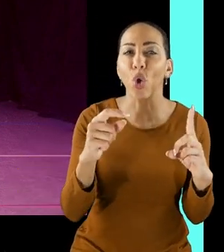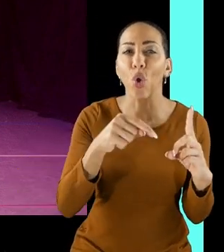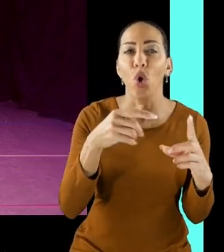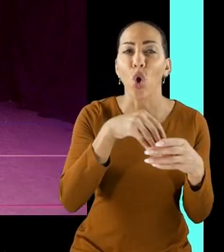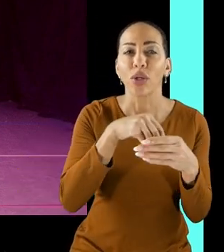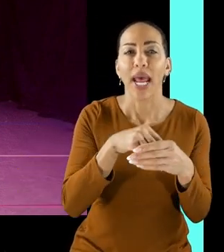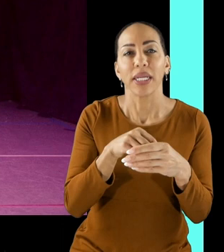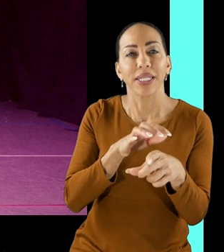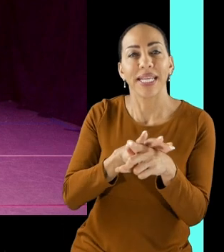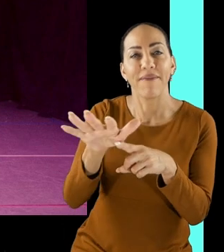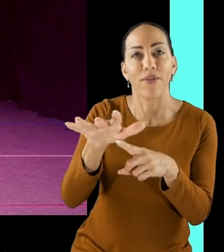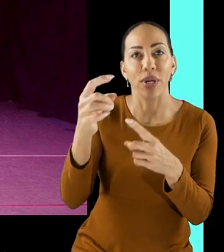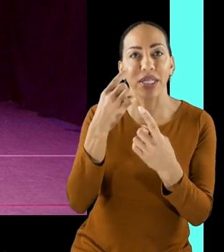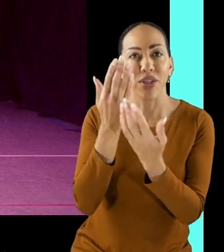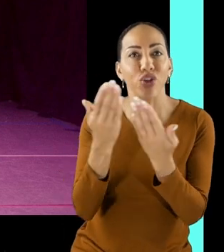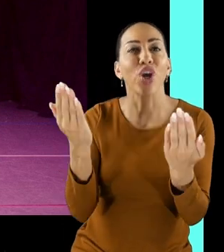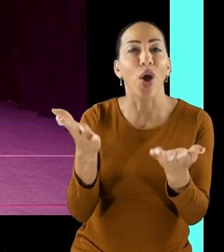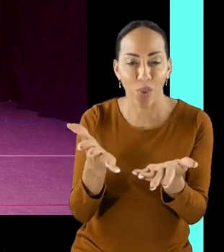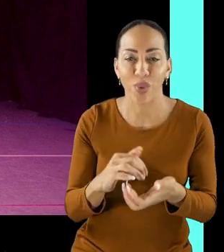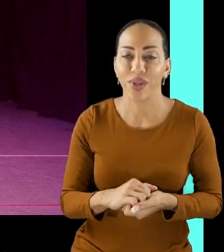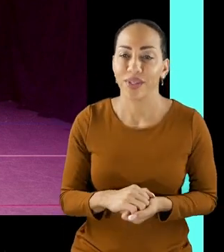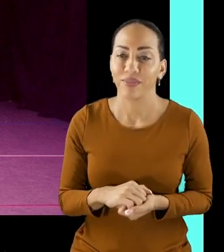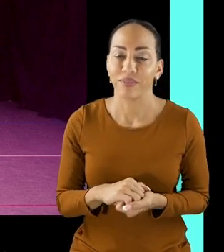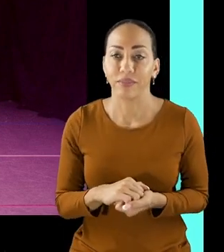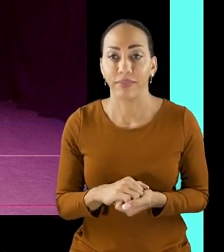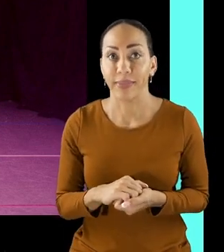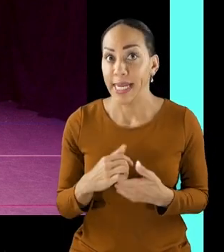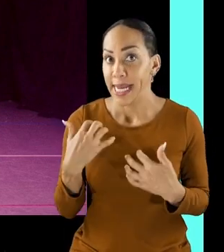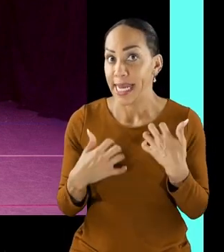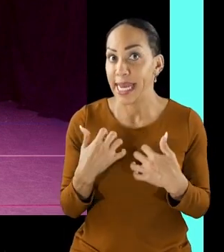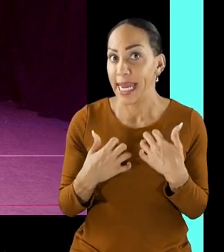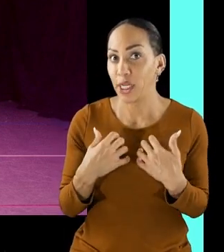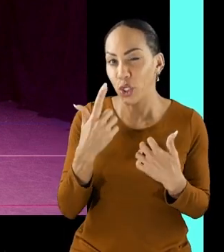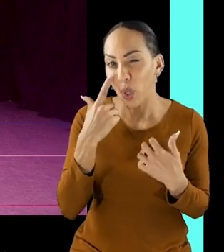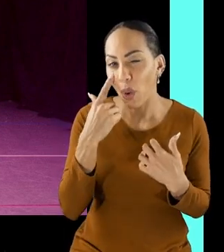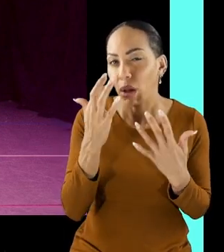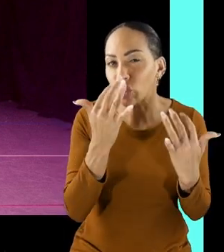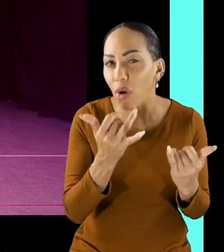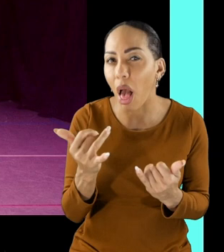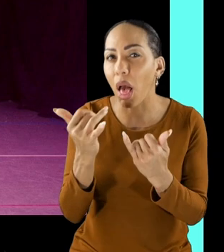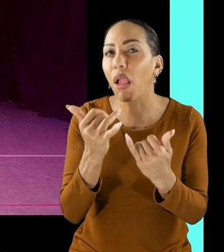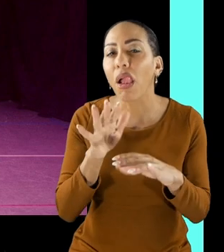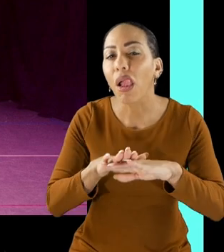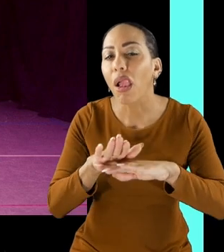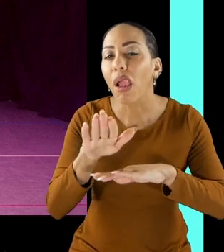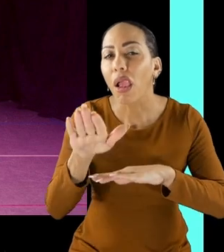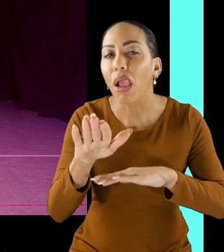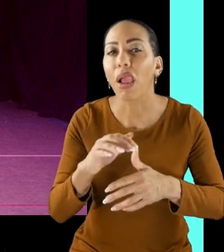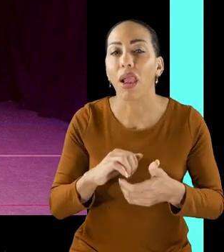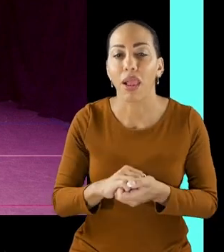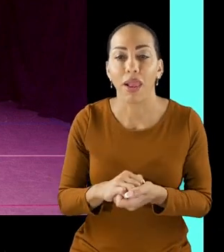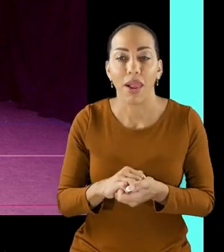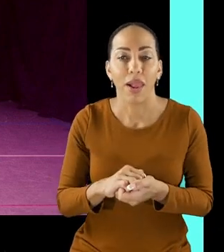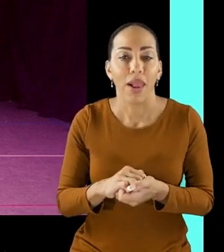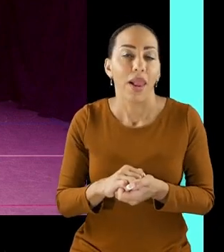shape the show. And one of the places that I'm keen to trial taking this in future is the concept